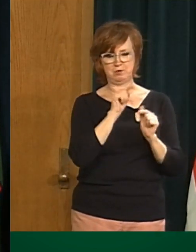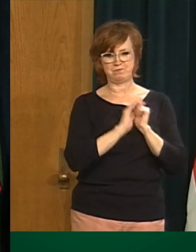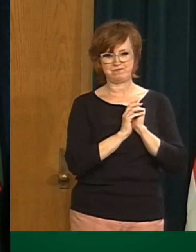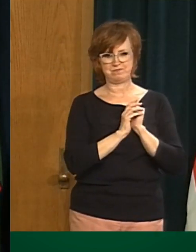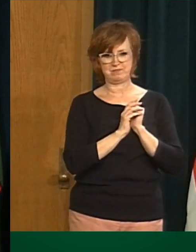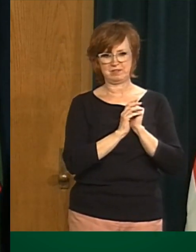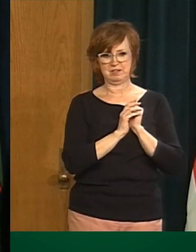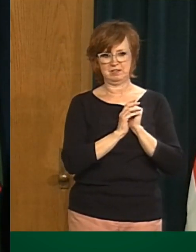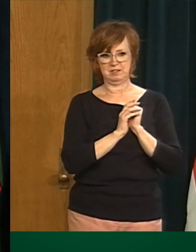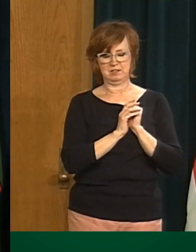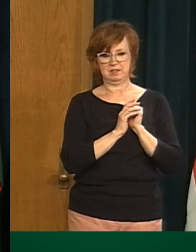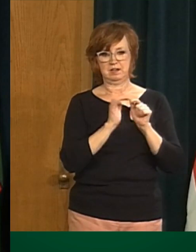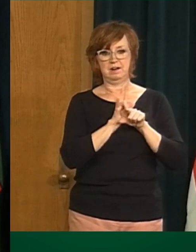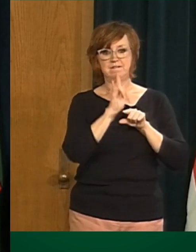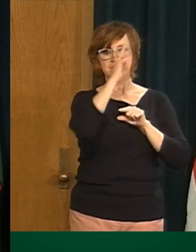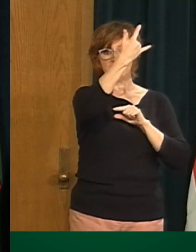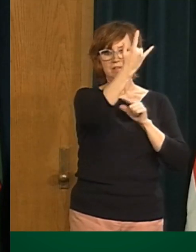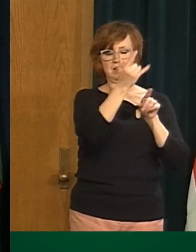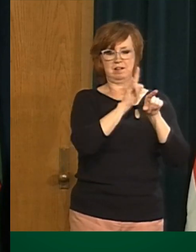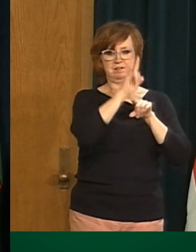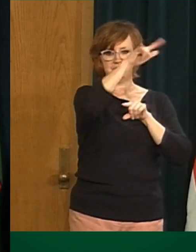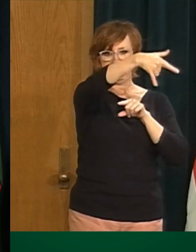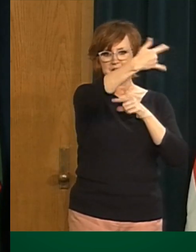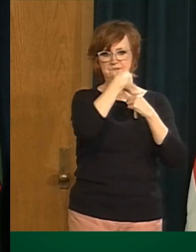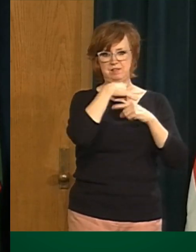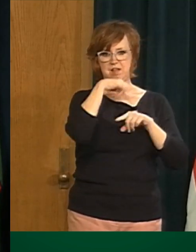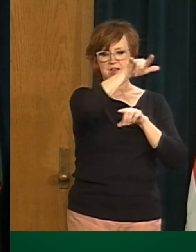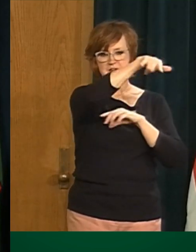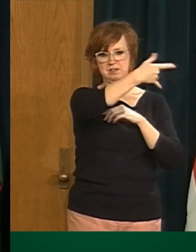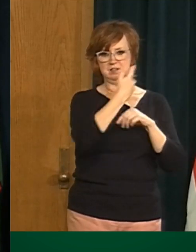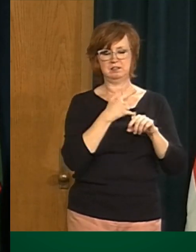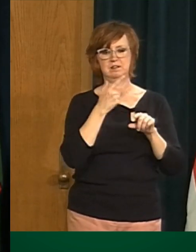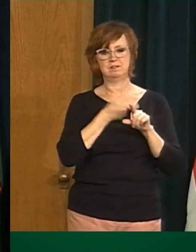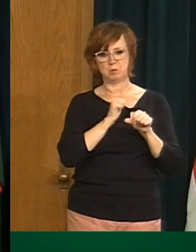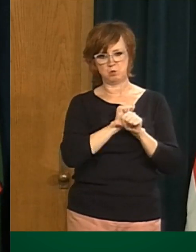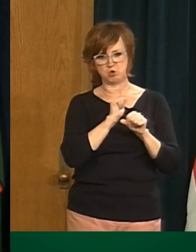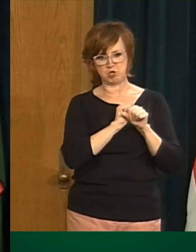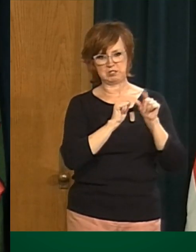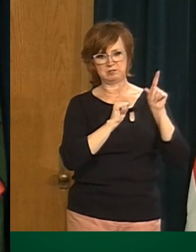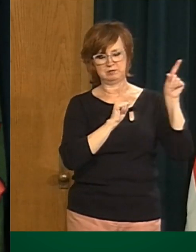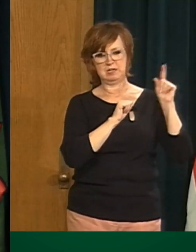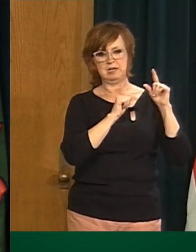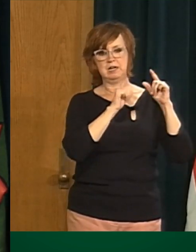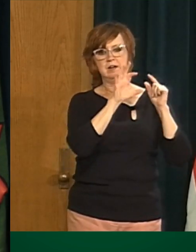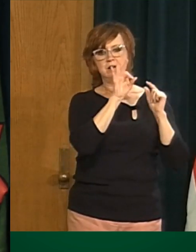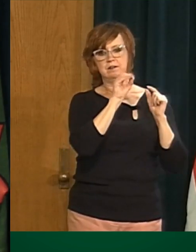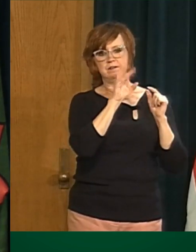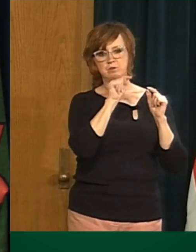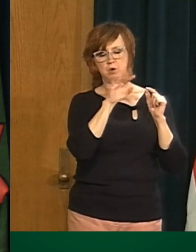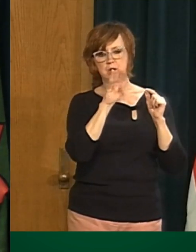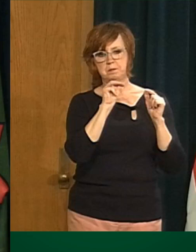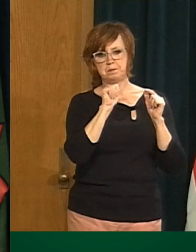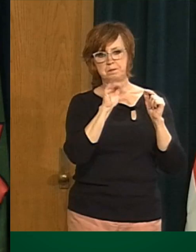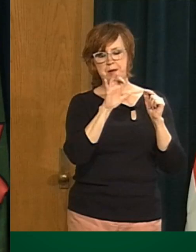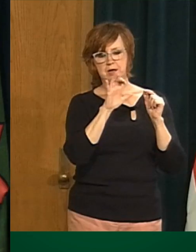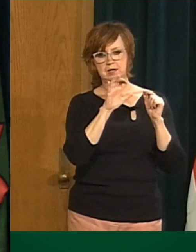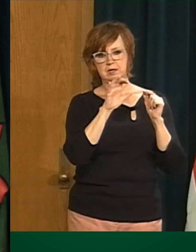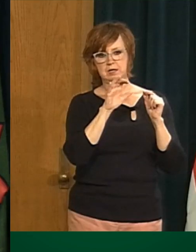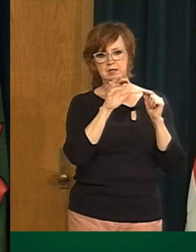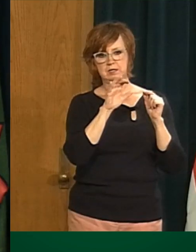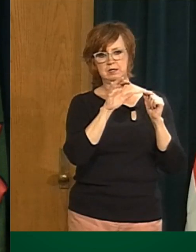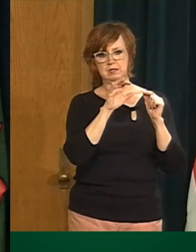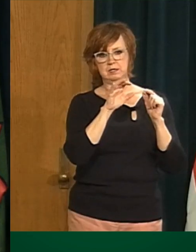flying in, flying out, working in a camp that saw a fairly severe infection in Fort McMurray area. I believe it was a Curl Lake camp.